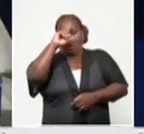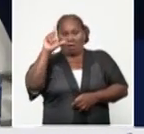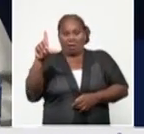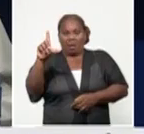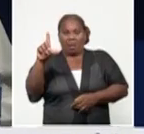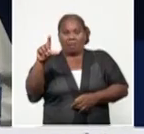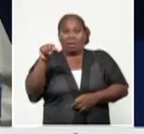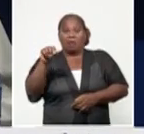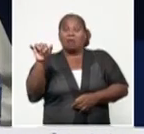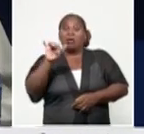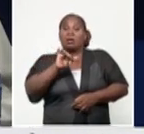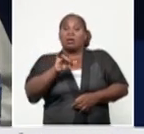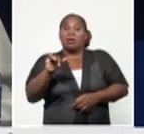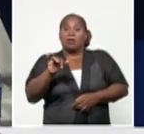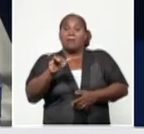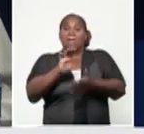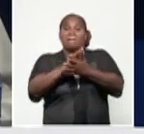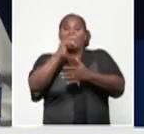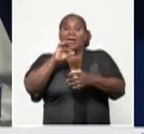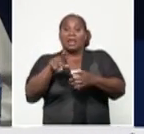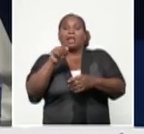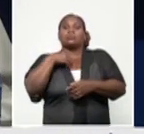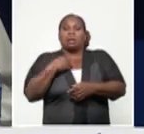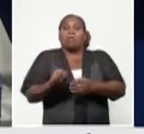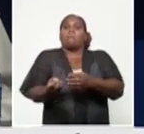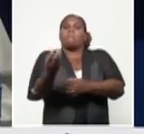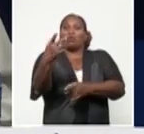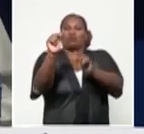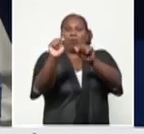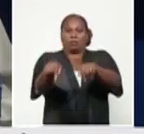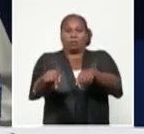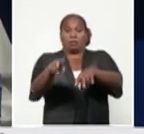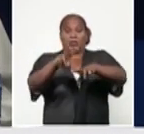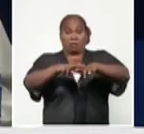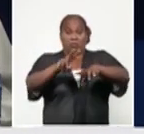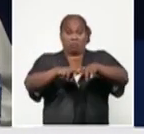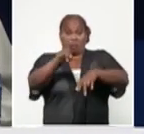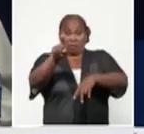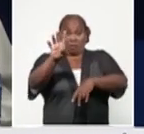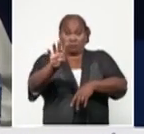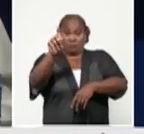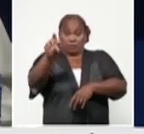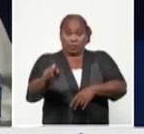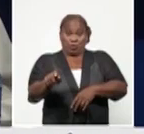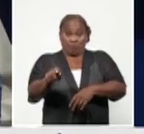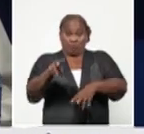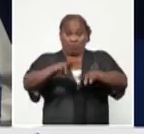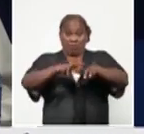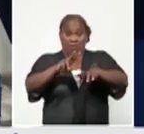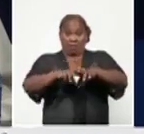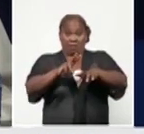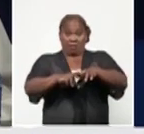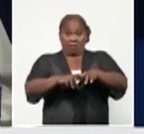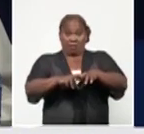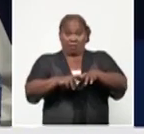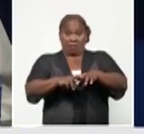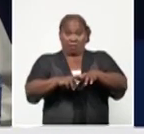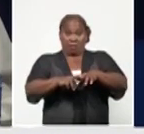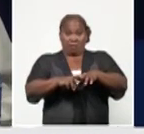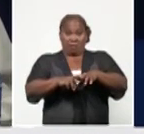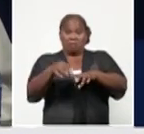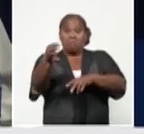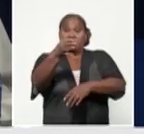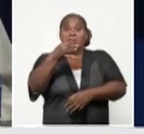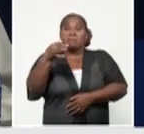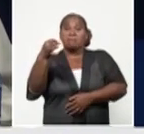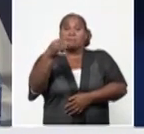The 14 cases from Havana belong to the municipalities of La Habana del